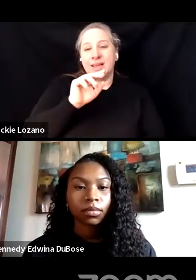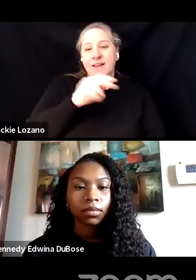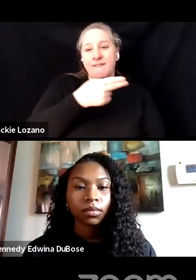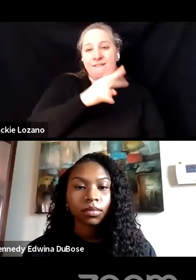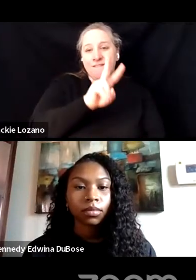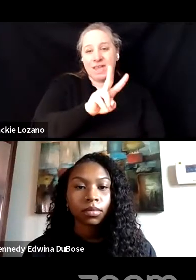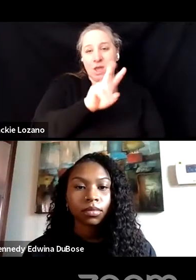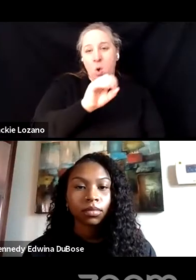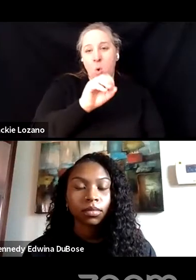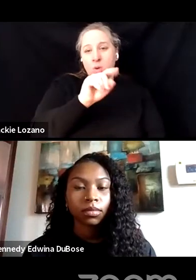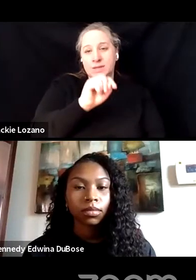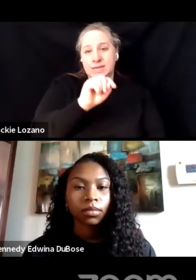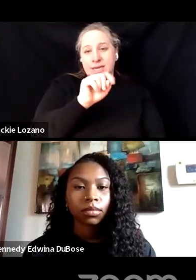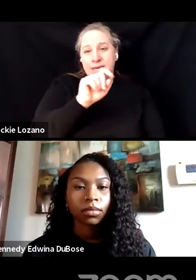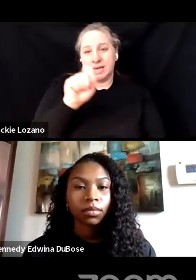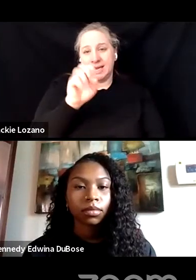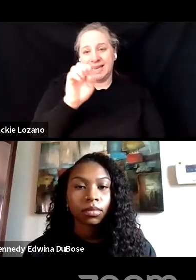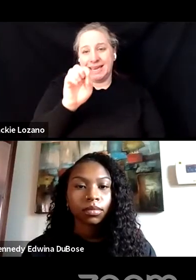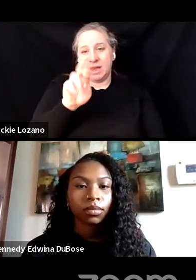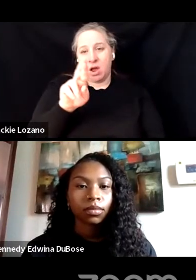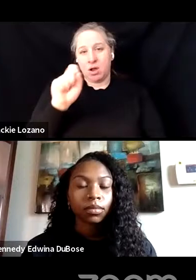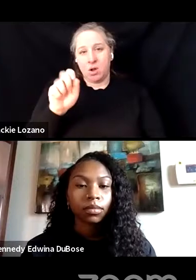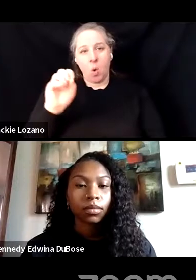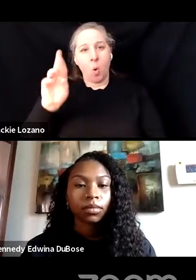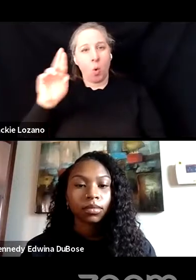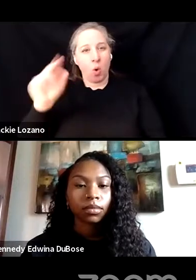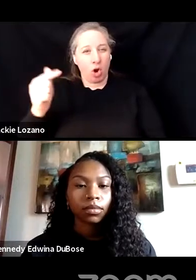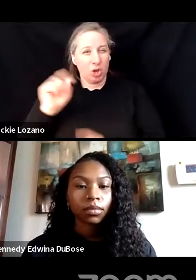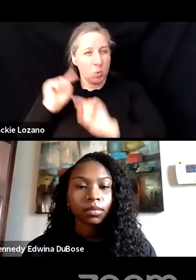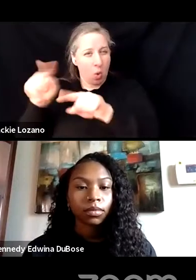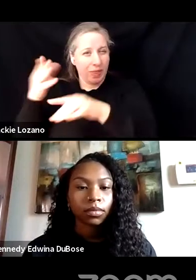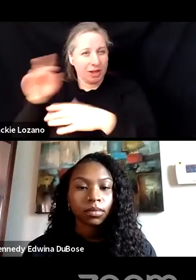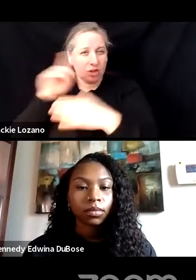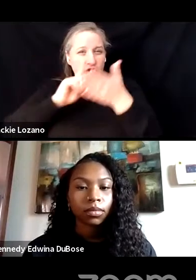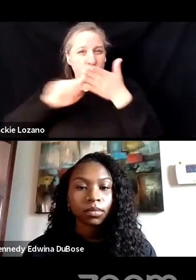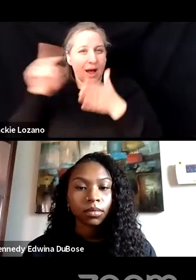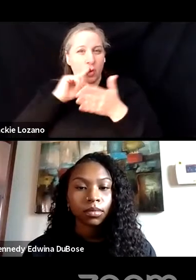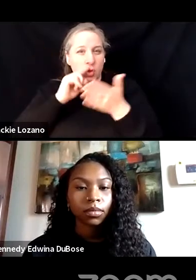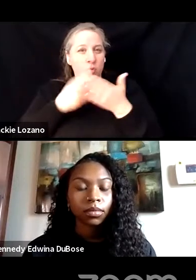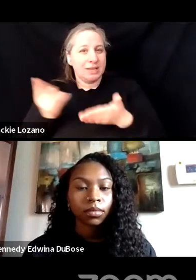vote-er.org. And you can go there to check out that resource.